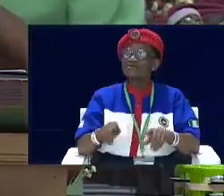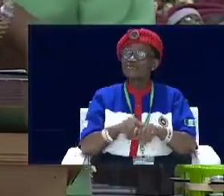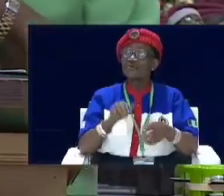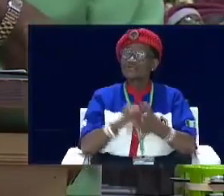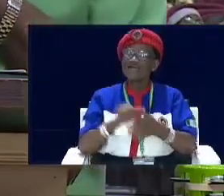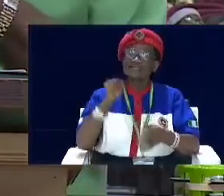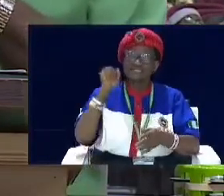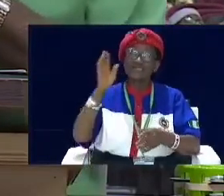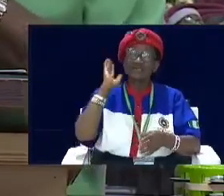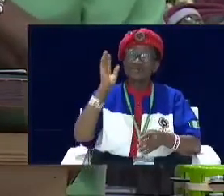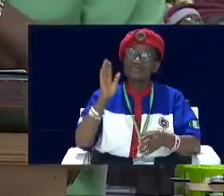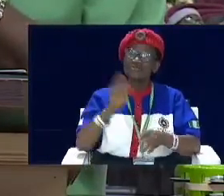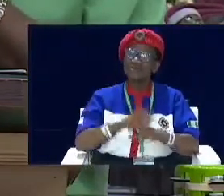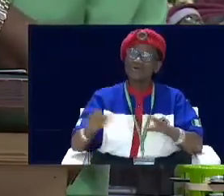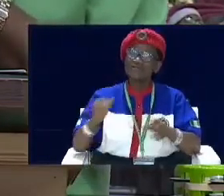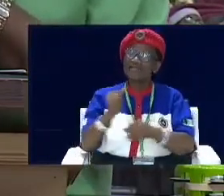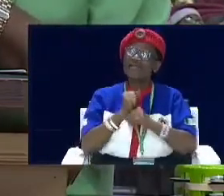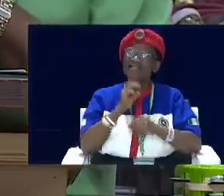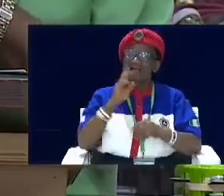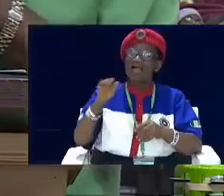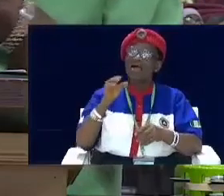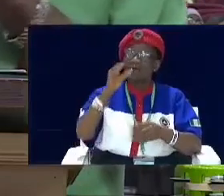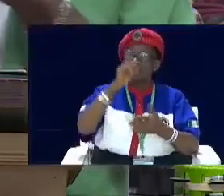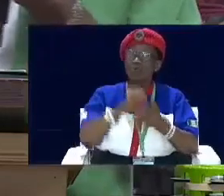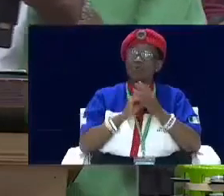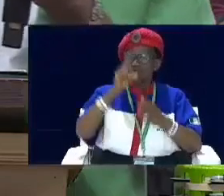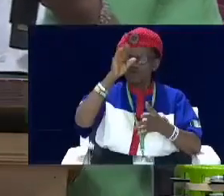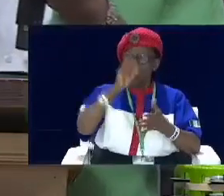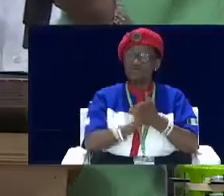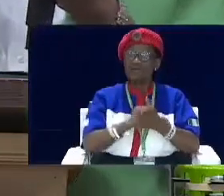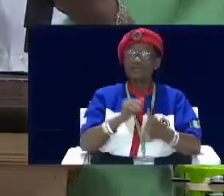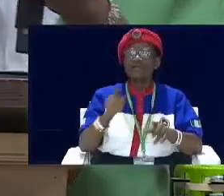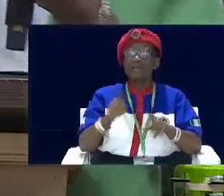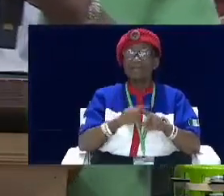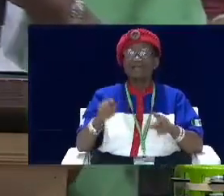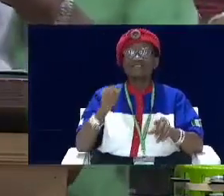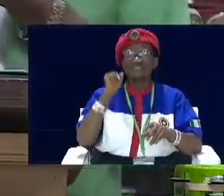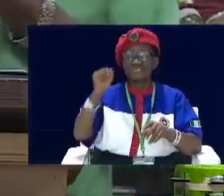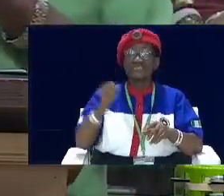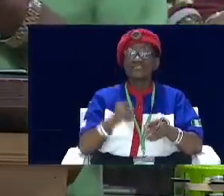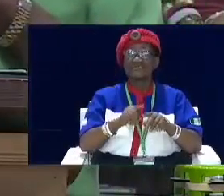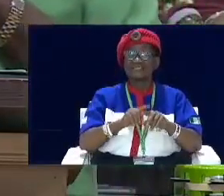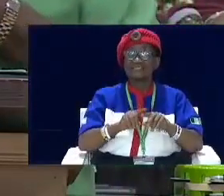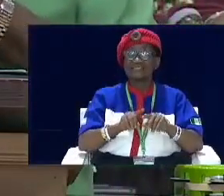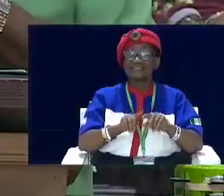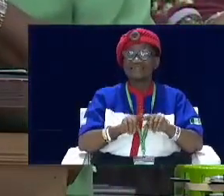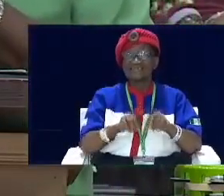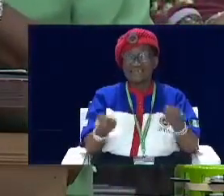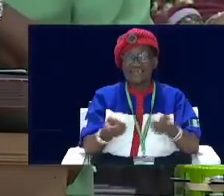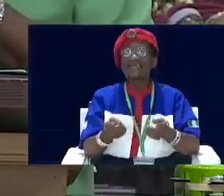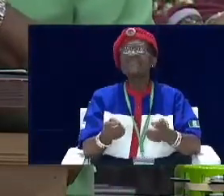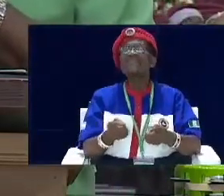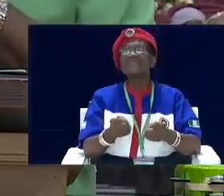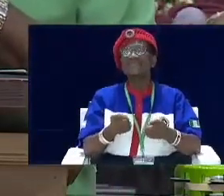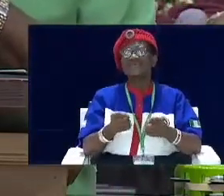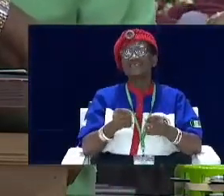Anyway, she did whatever she needed to do. And the daughter got married within